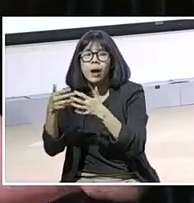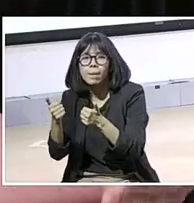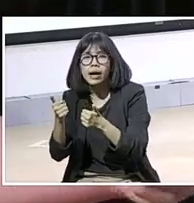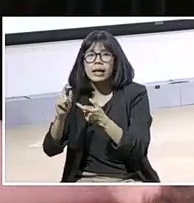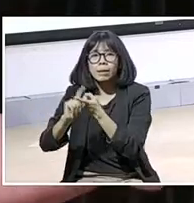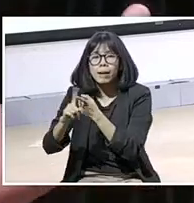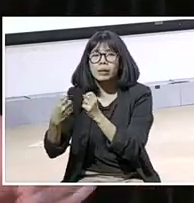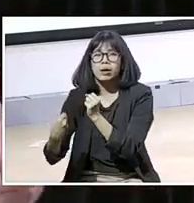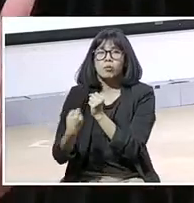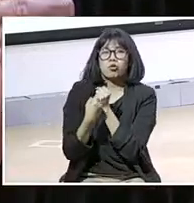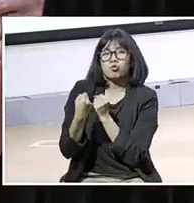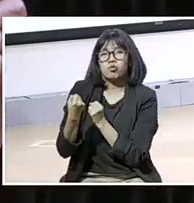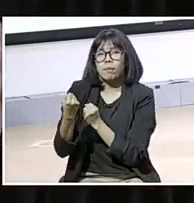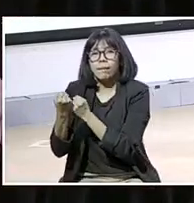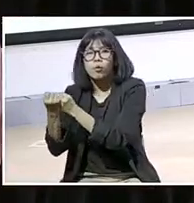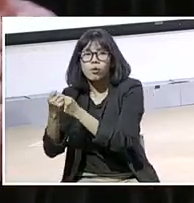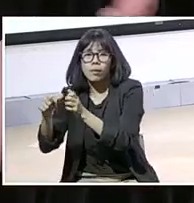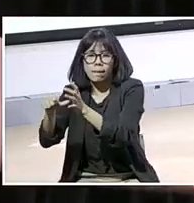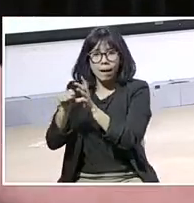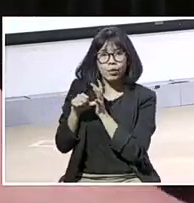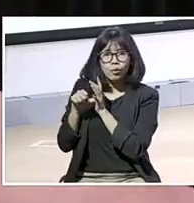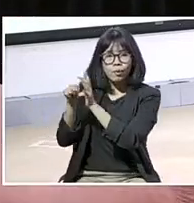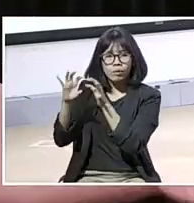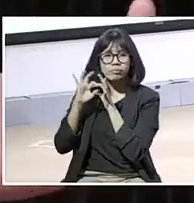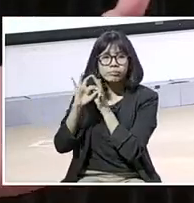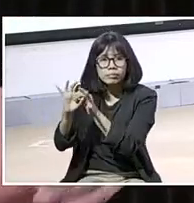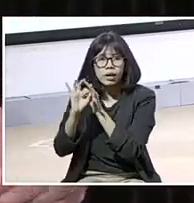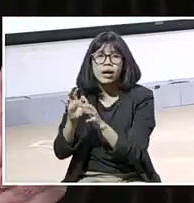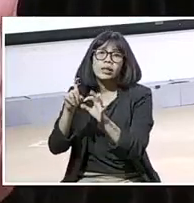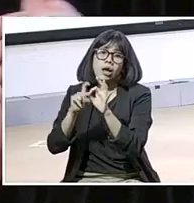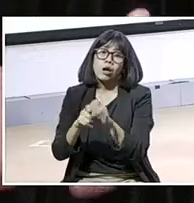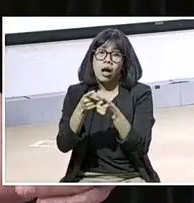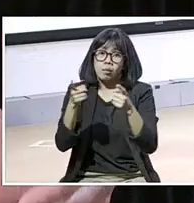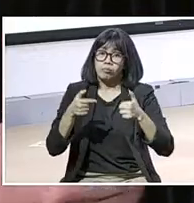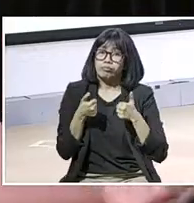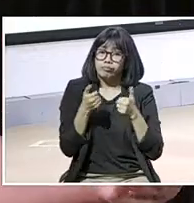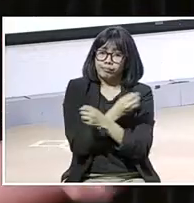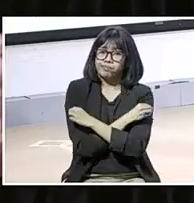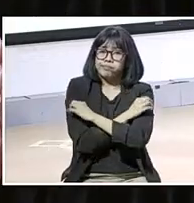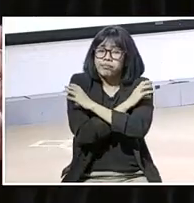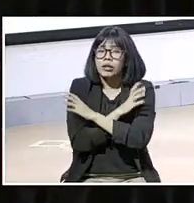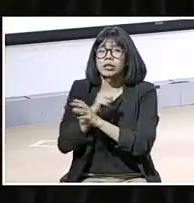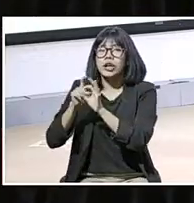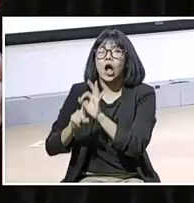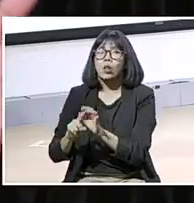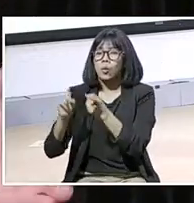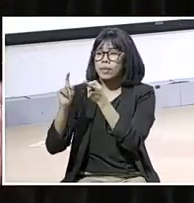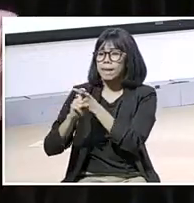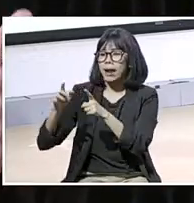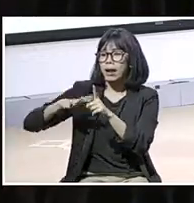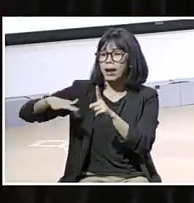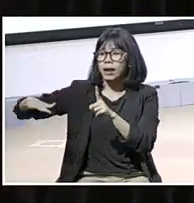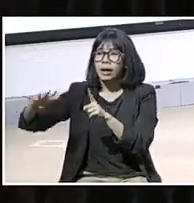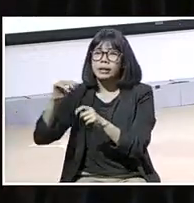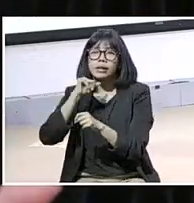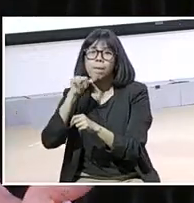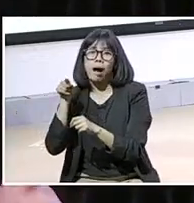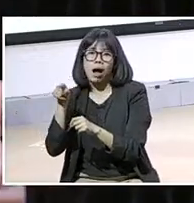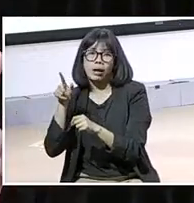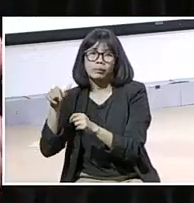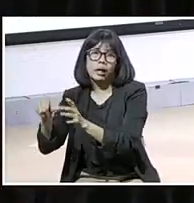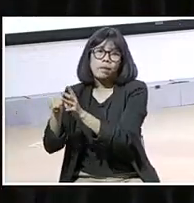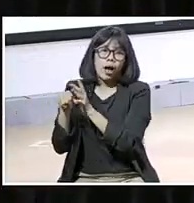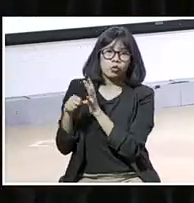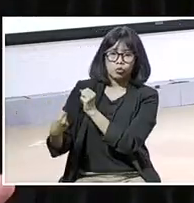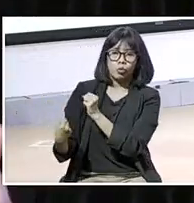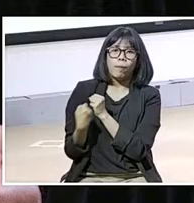don't evolve with you, you need to get rid of your friends. If your business place isn't evolving with you, what you want to do, you need to find a different place to work.